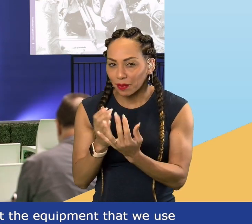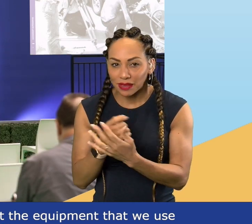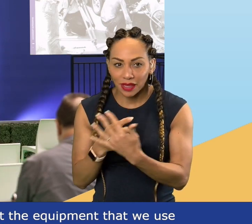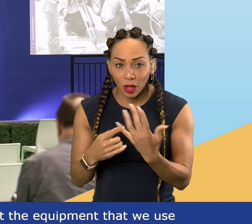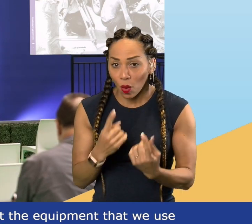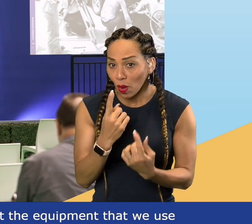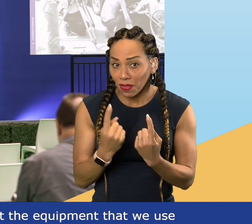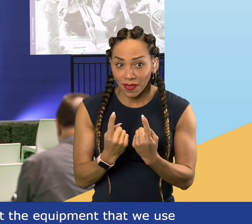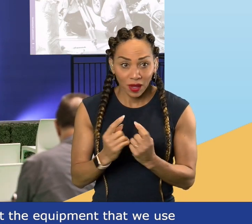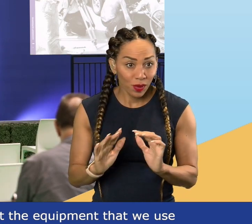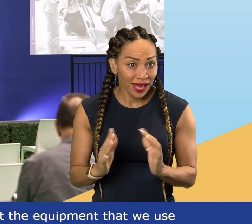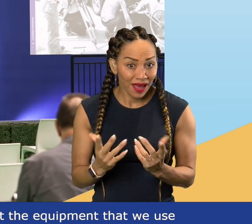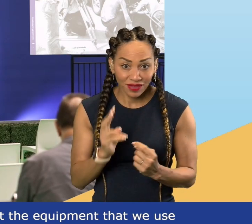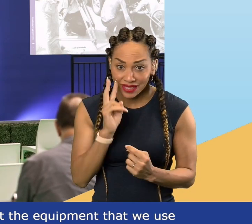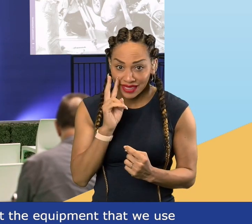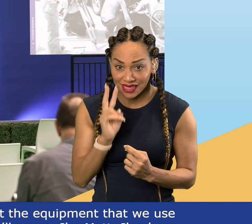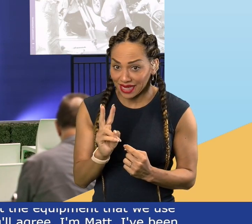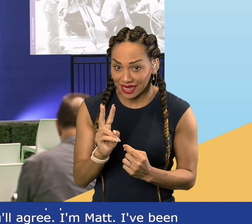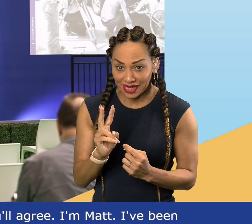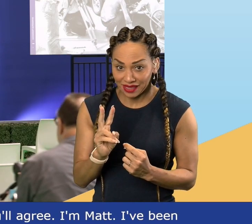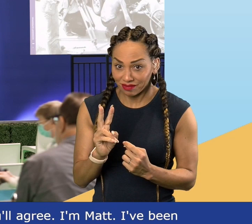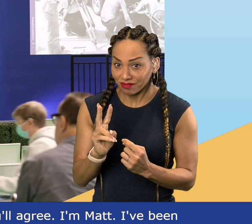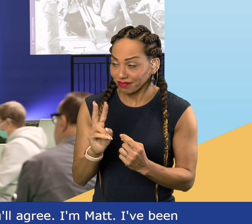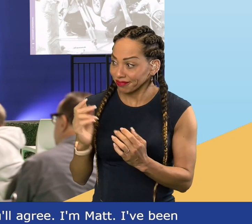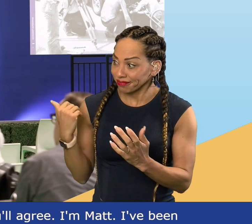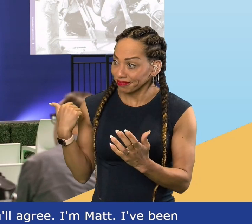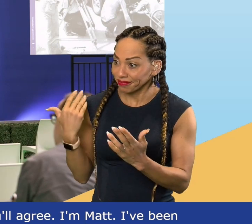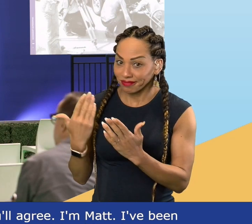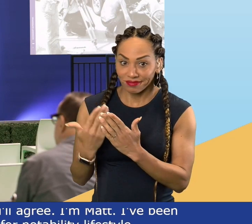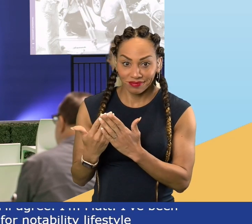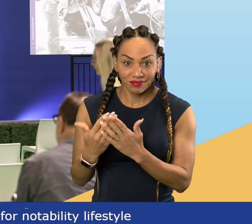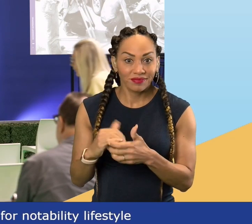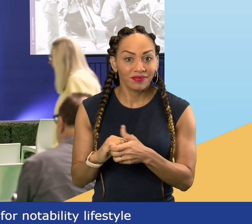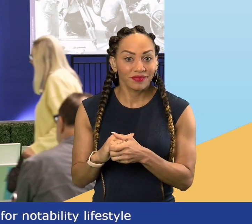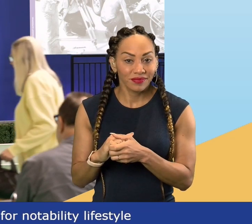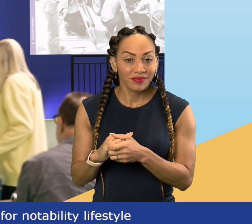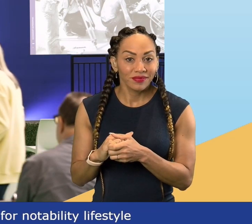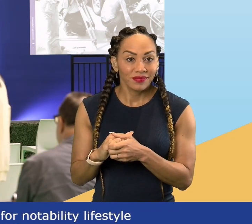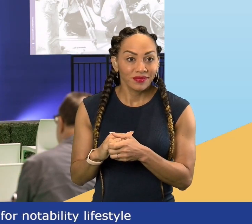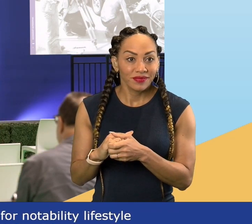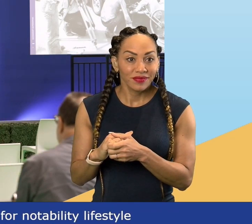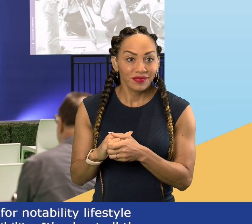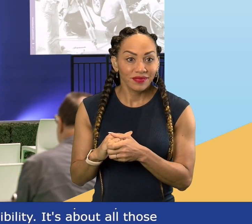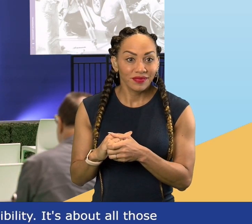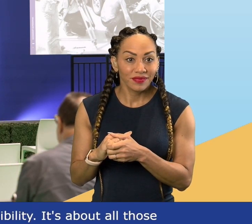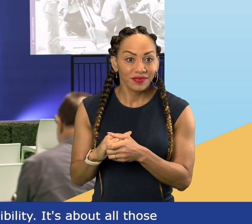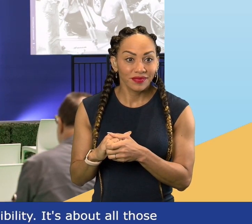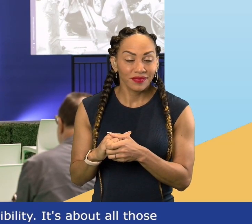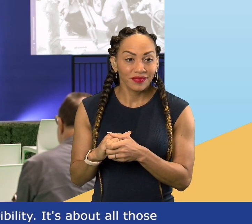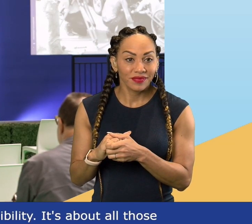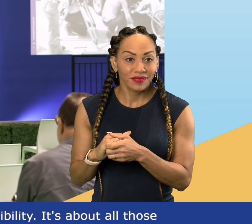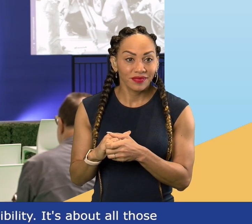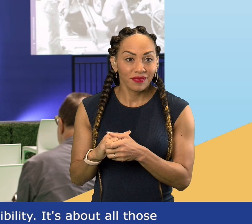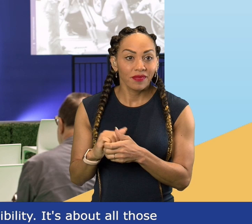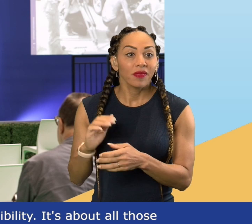seen as much change in the car industry and the way cars are evolving as they are right now, and indeed as they are going to over the